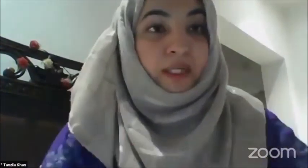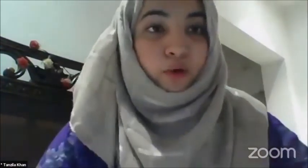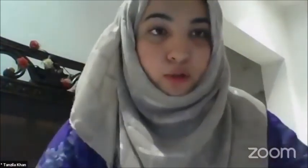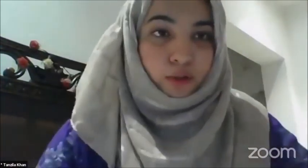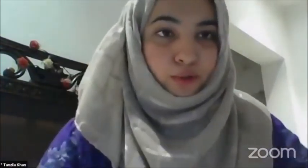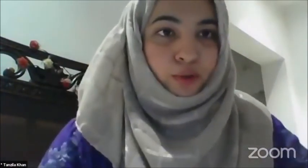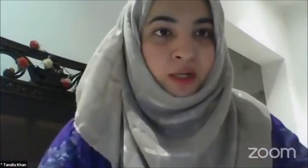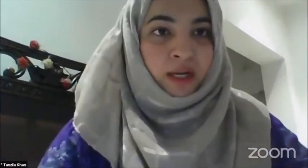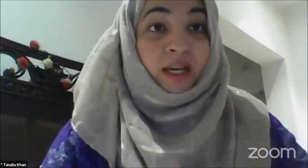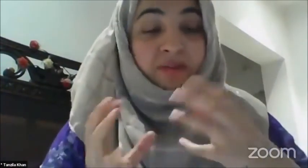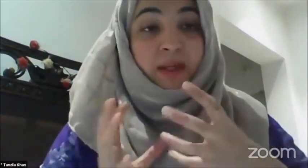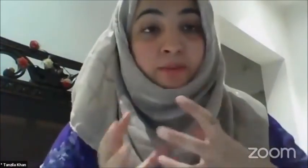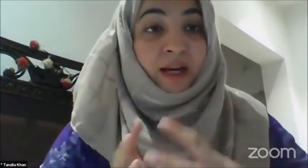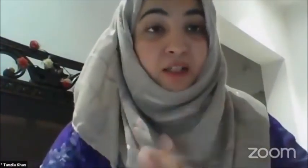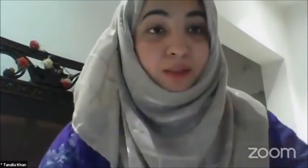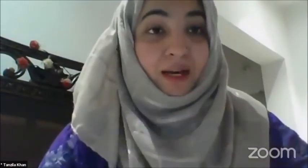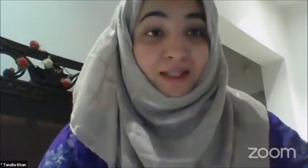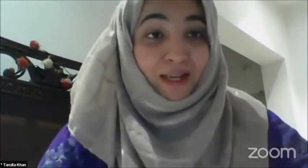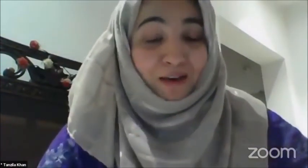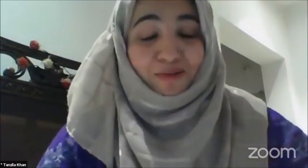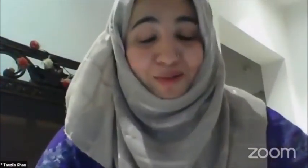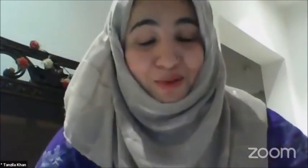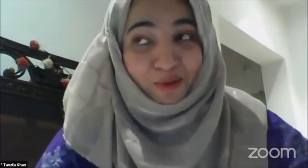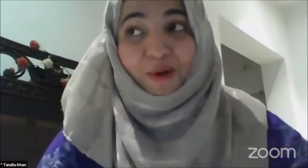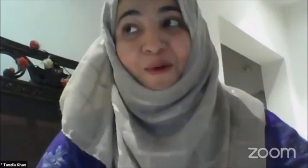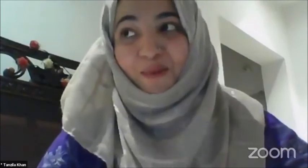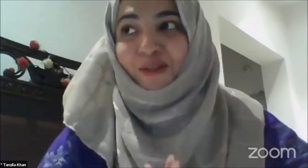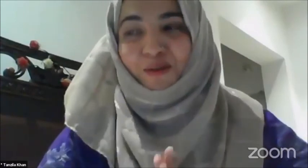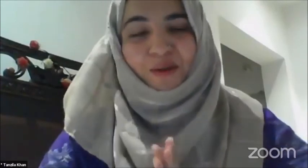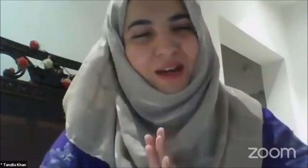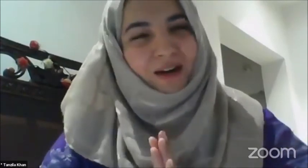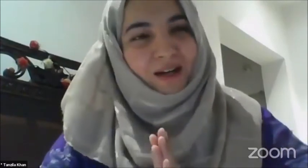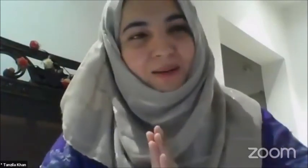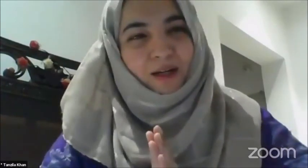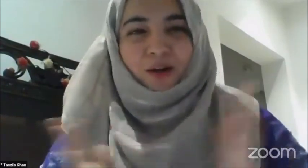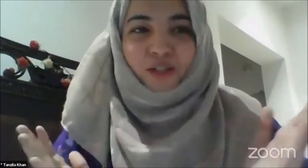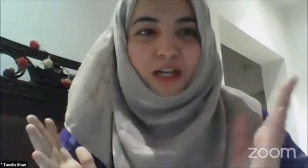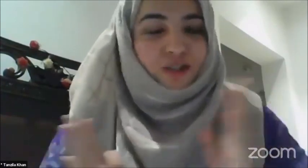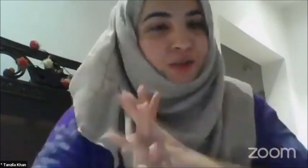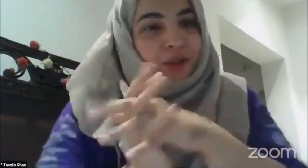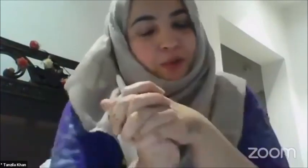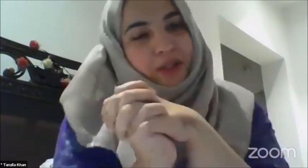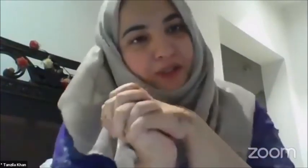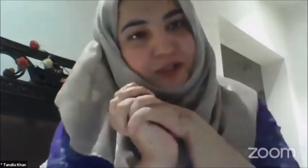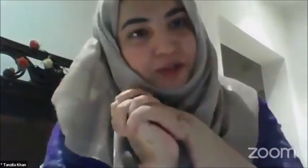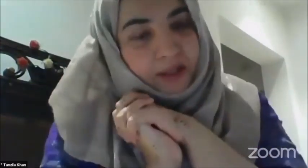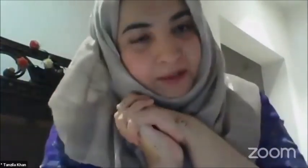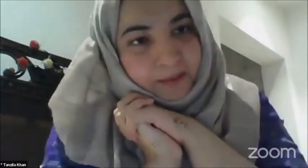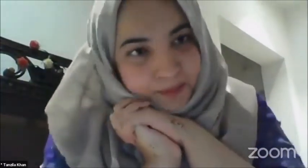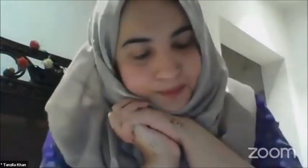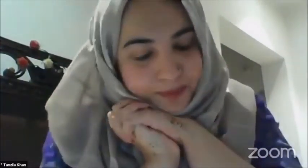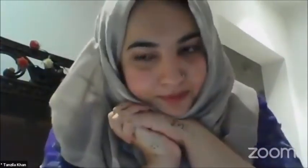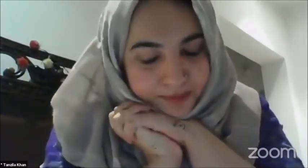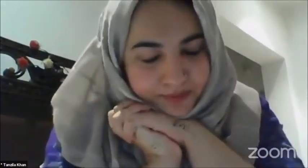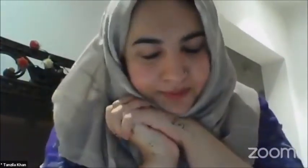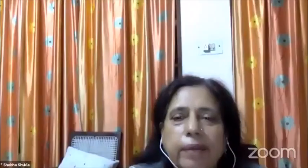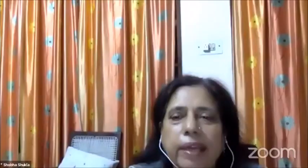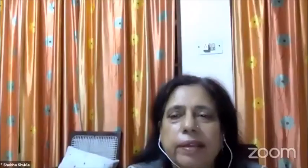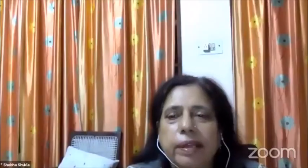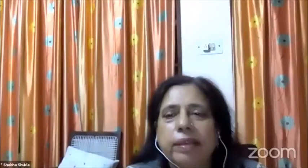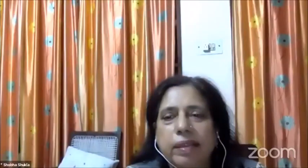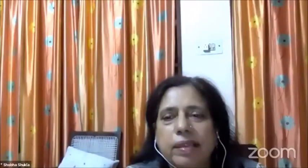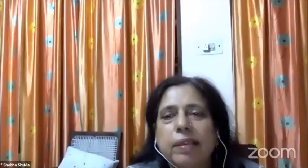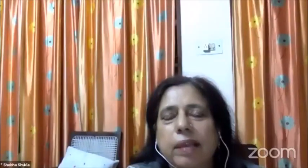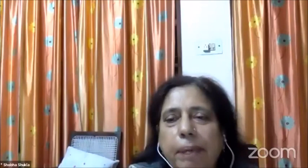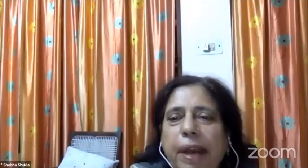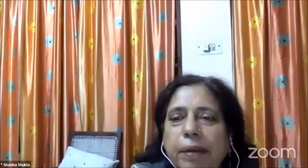pressurize me also. And I've been packaging myself. So yeah, a lot of challenges, but we're in this together. Yes, you're right.